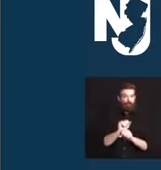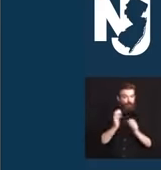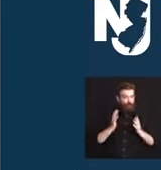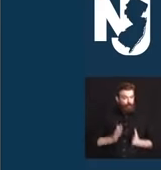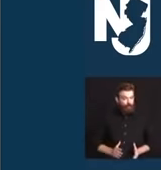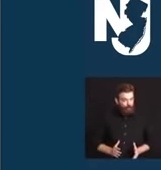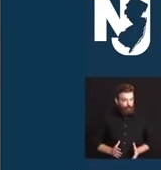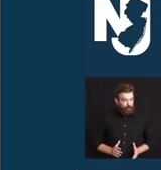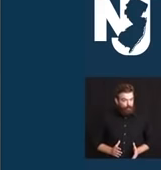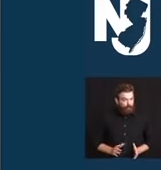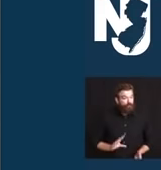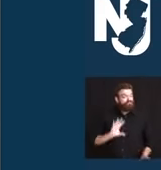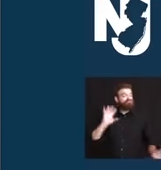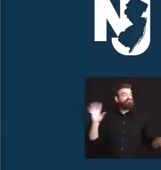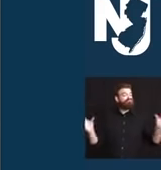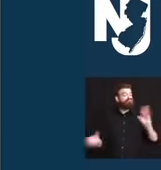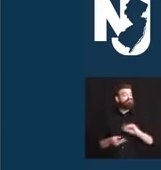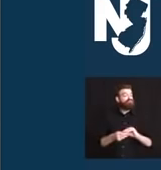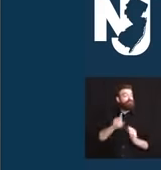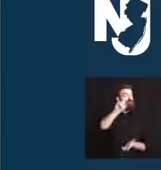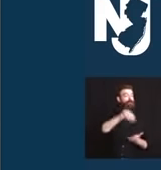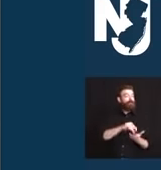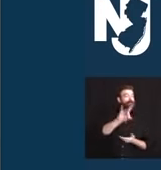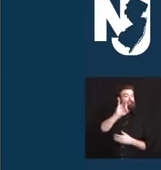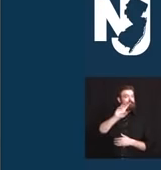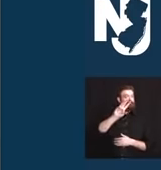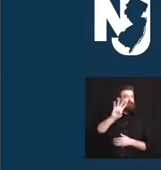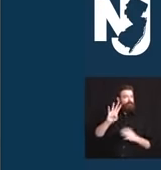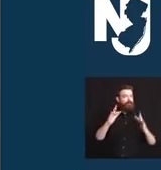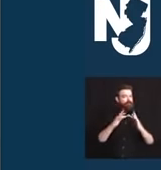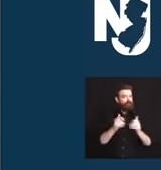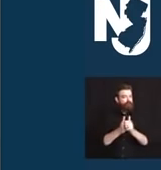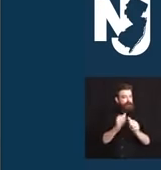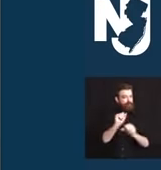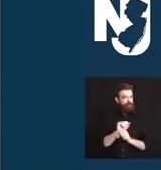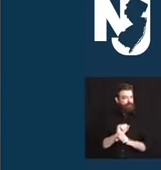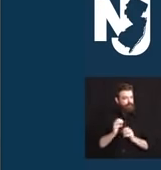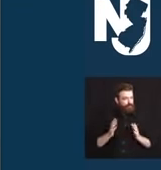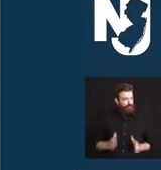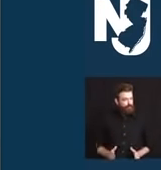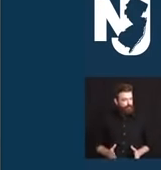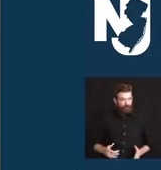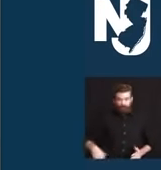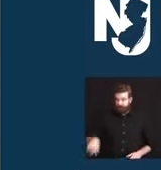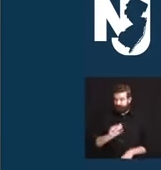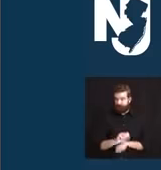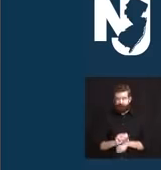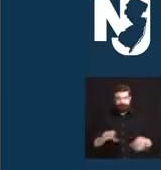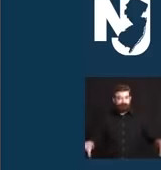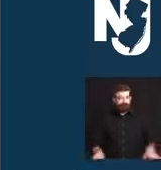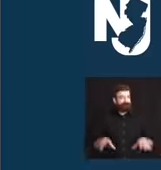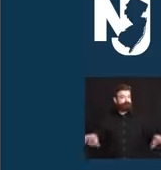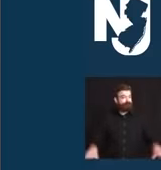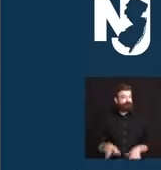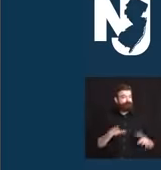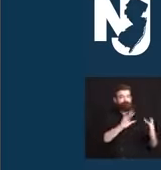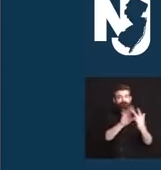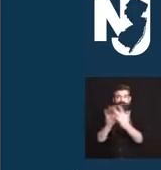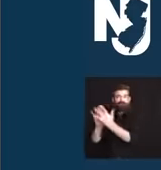1,864 tracers currently on the ground and working. Statewide, we are now at 21 contact tracers for